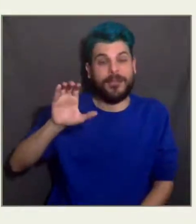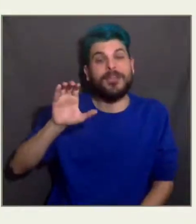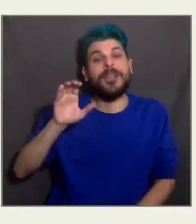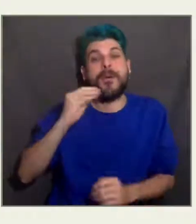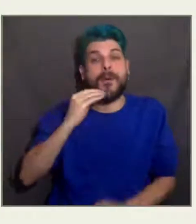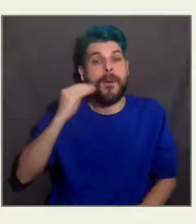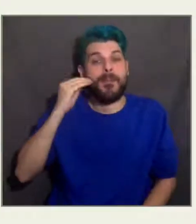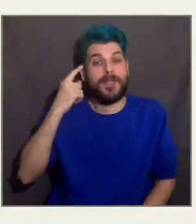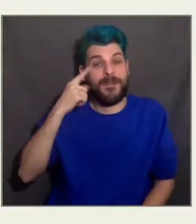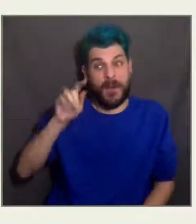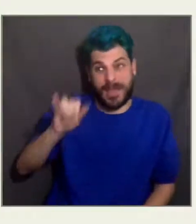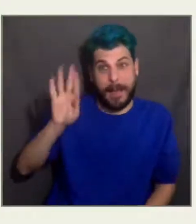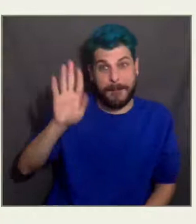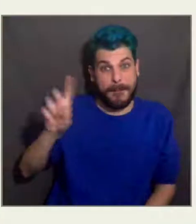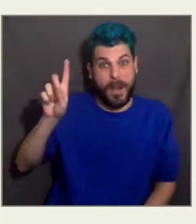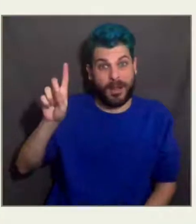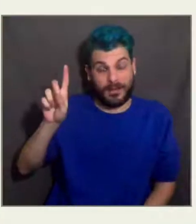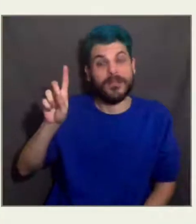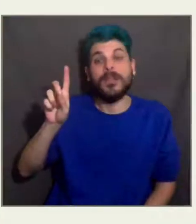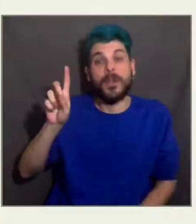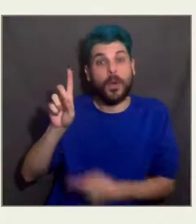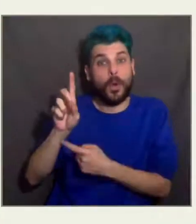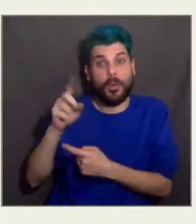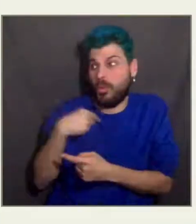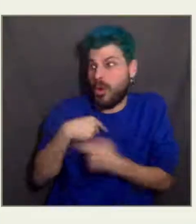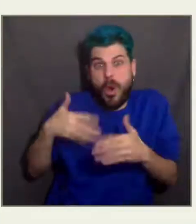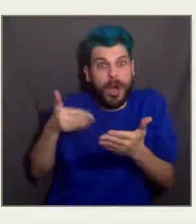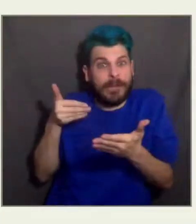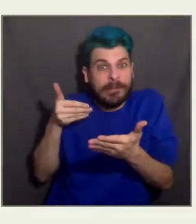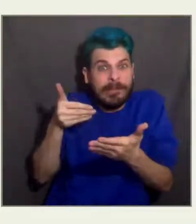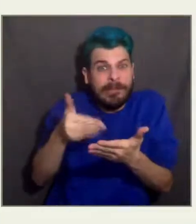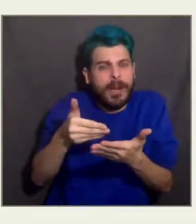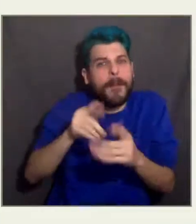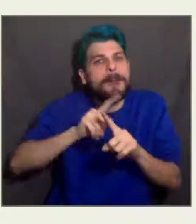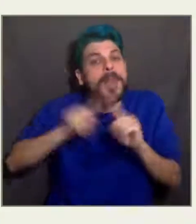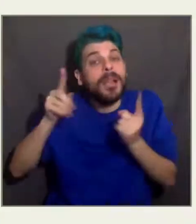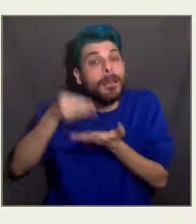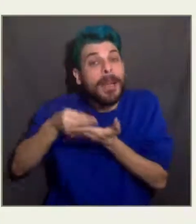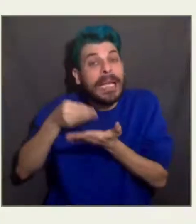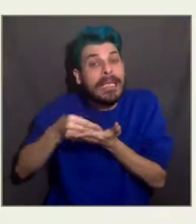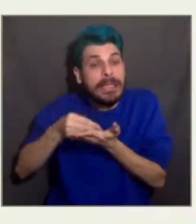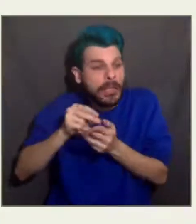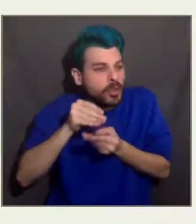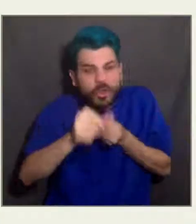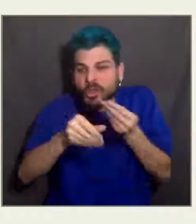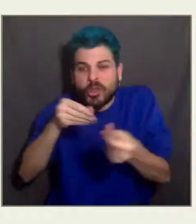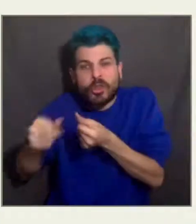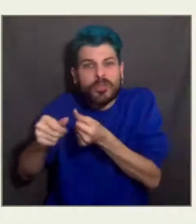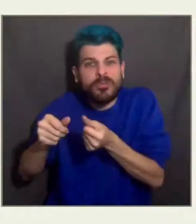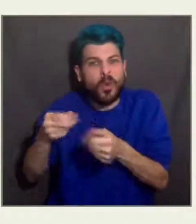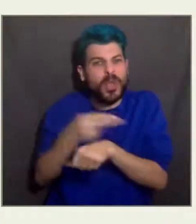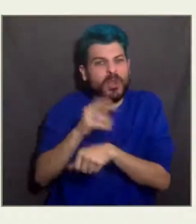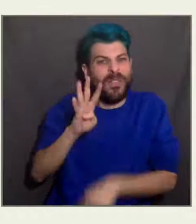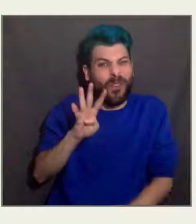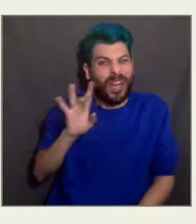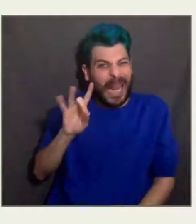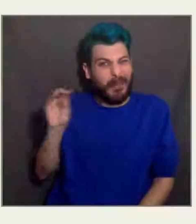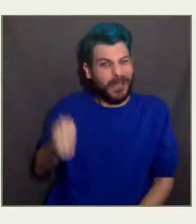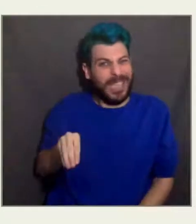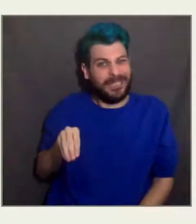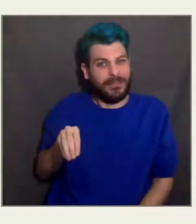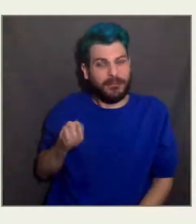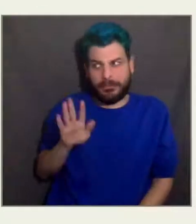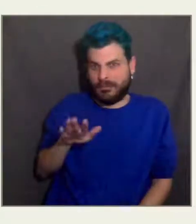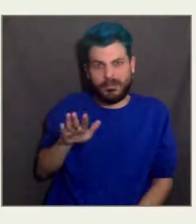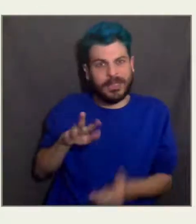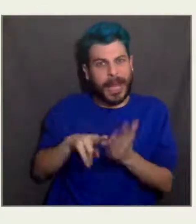Bond Measure, while only allocating 48% of the revenue so far. So for those of you doing the math, we are on pace